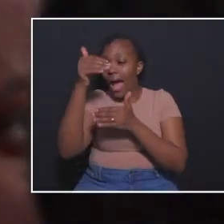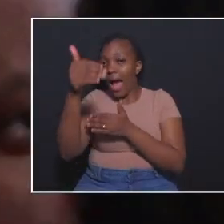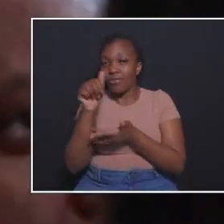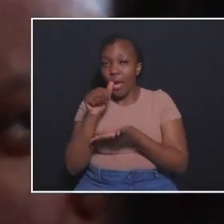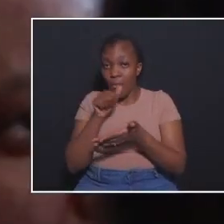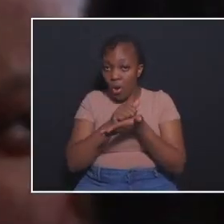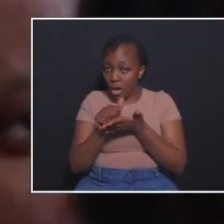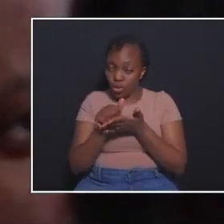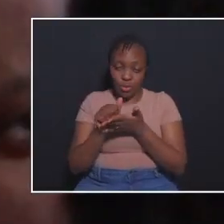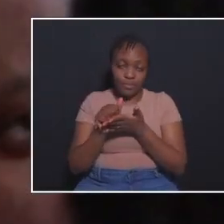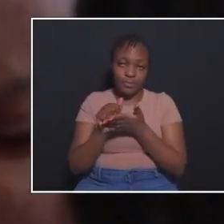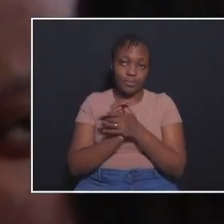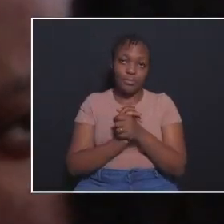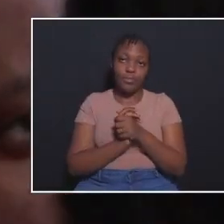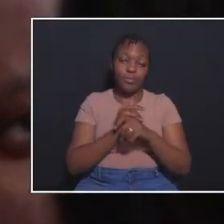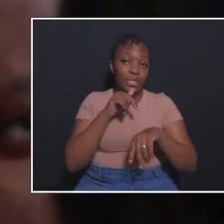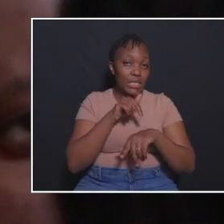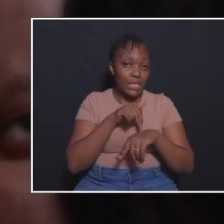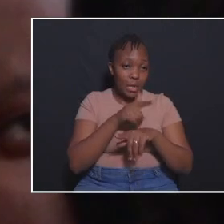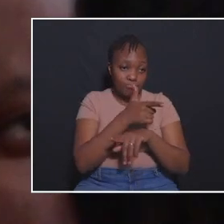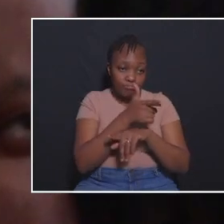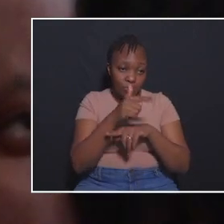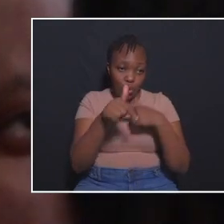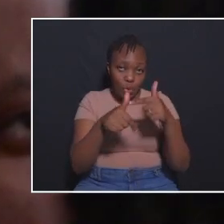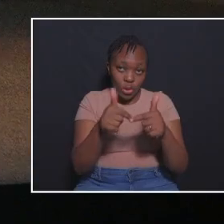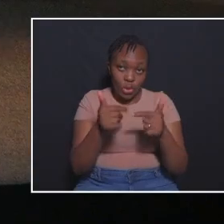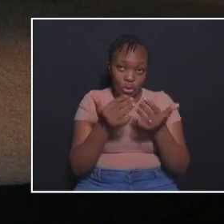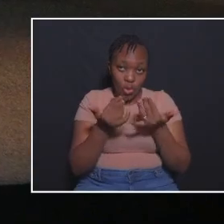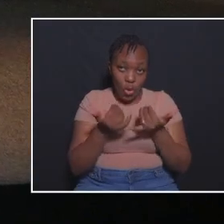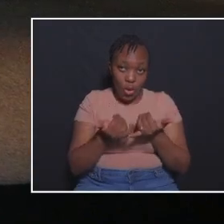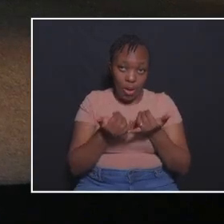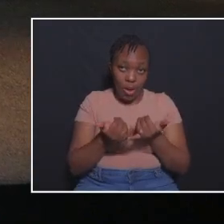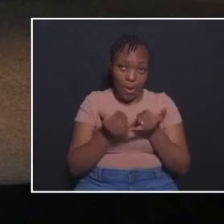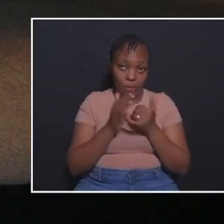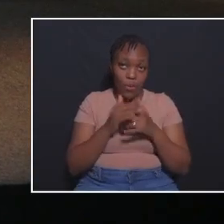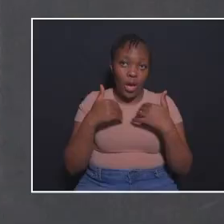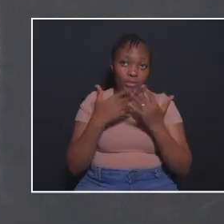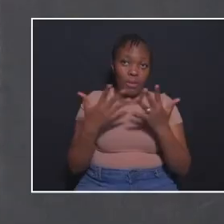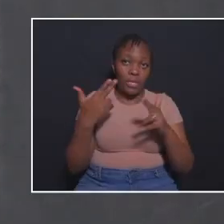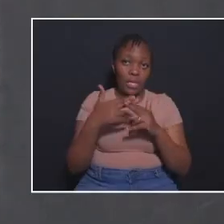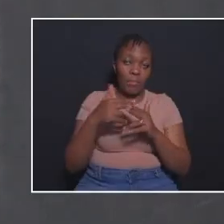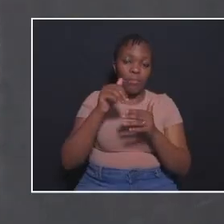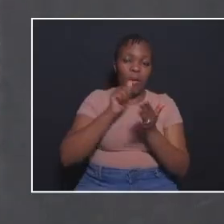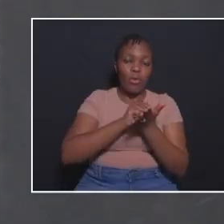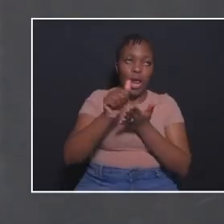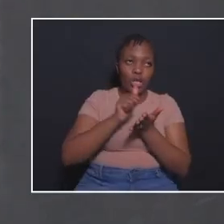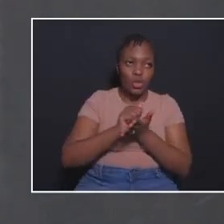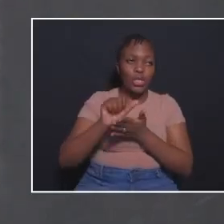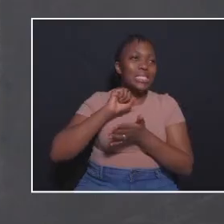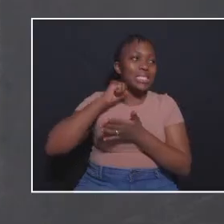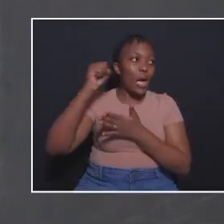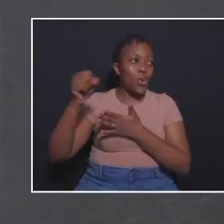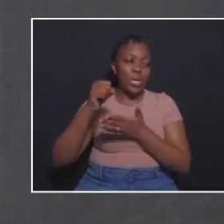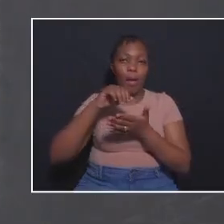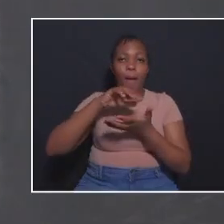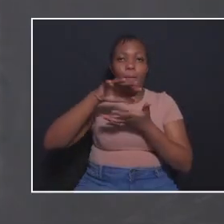On set, the fundamental thing is sound design, is what we call a PSM, production sound mixer's job,